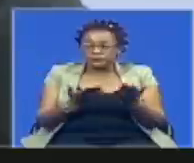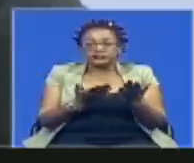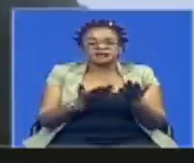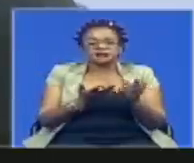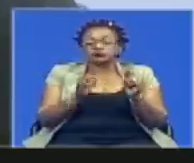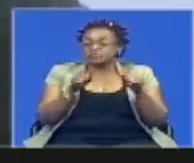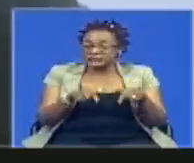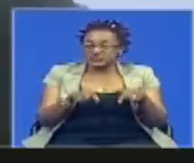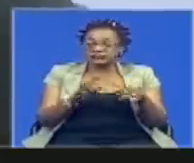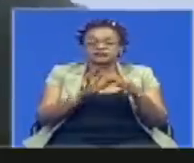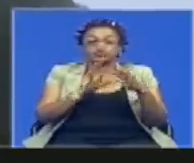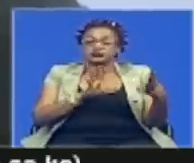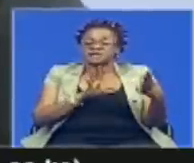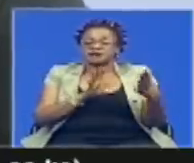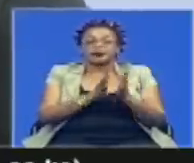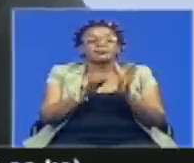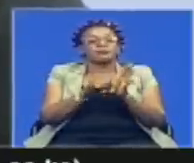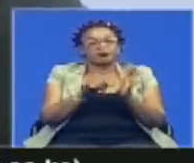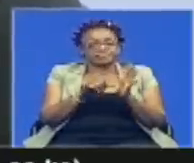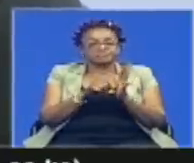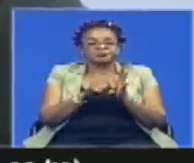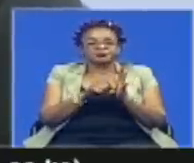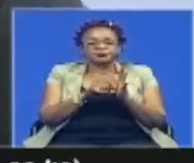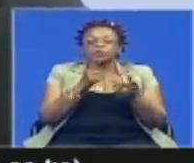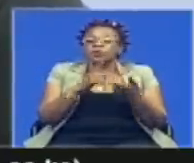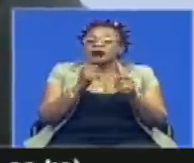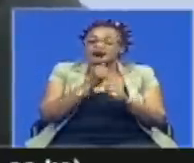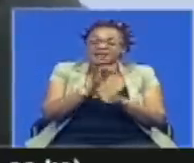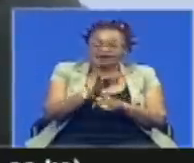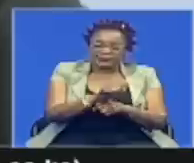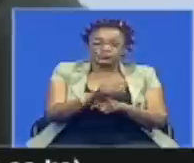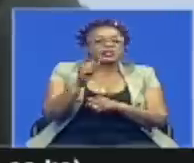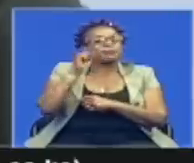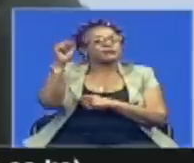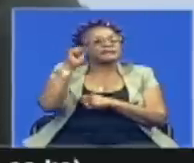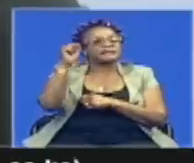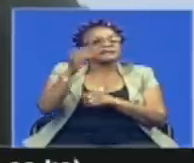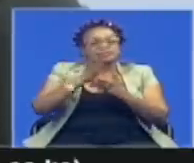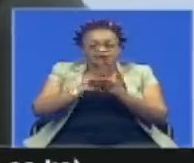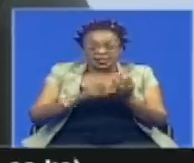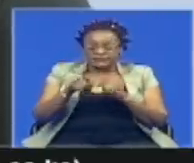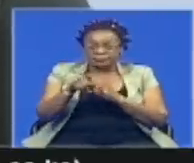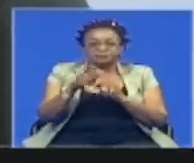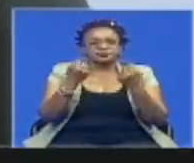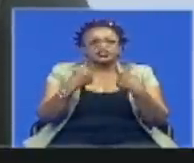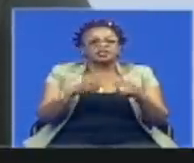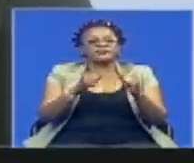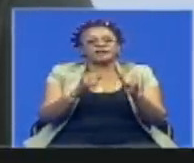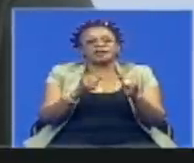this disunity and polarization. The thing that did that was the politics, and some of the politics driven